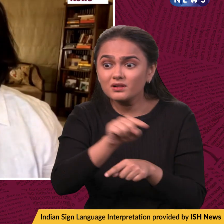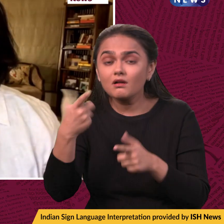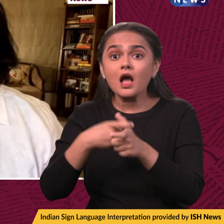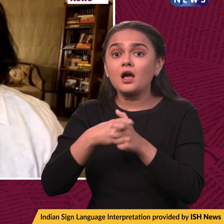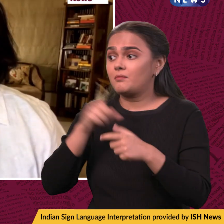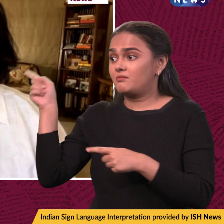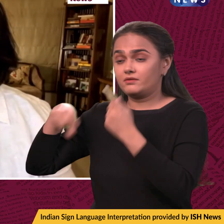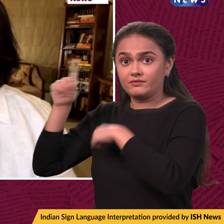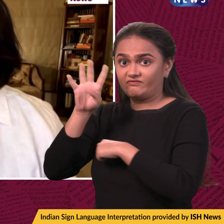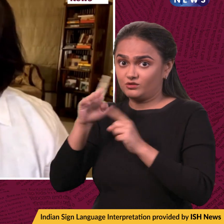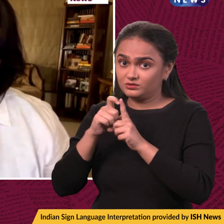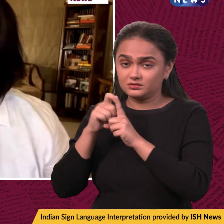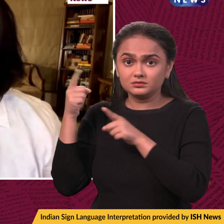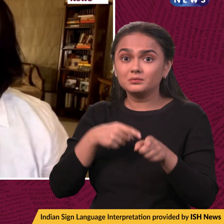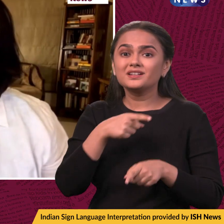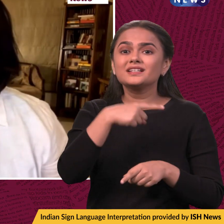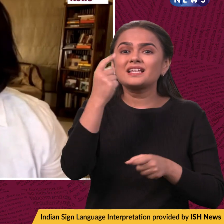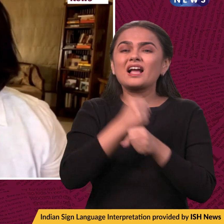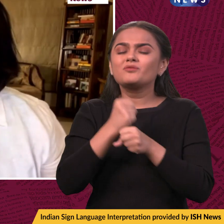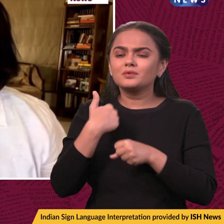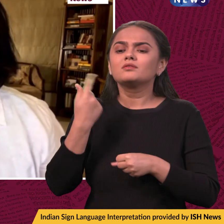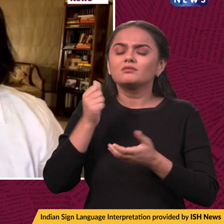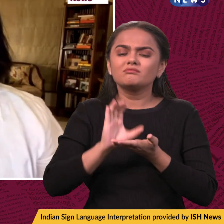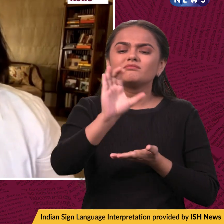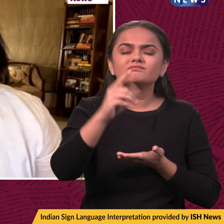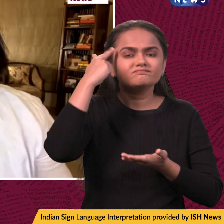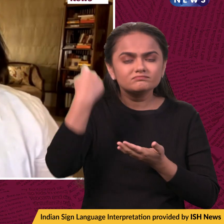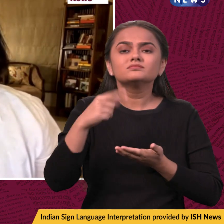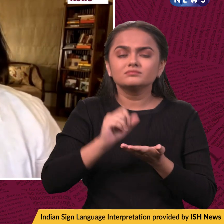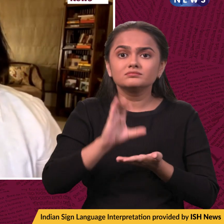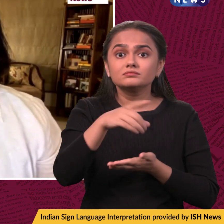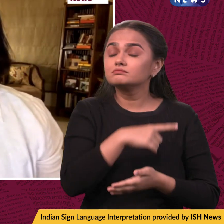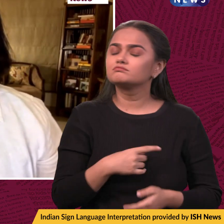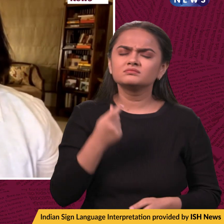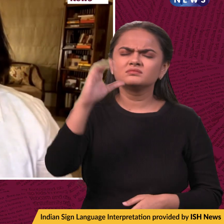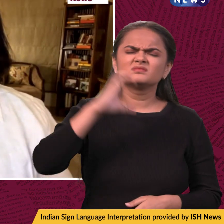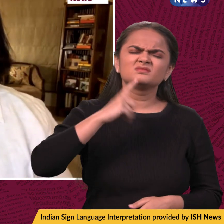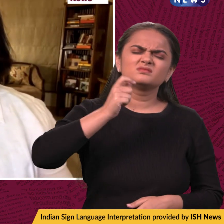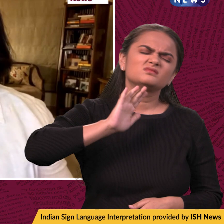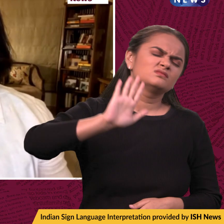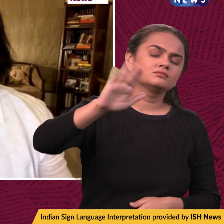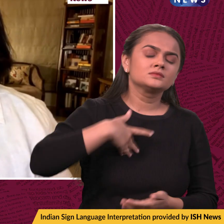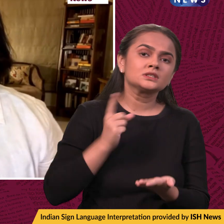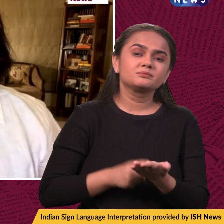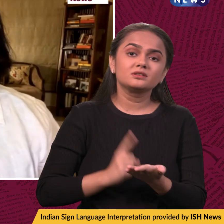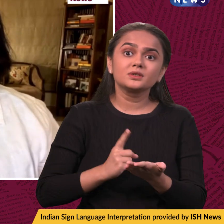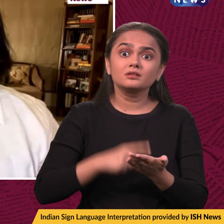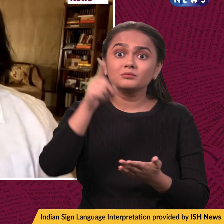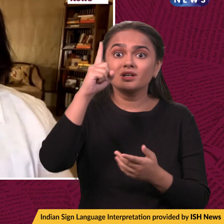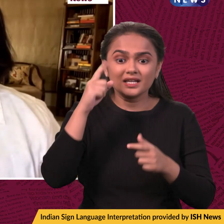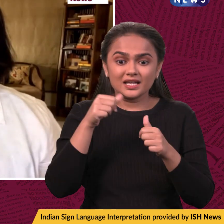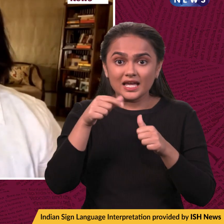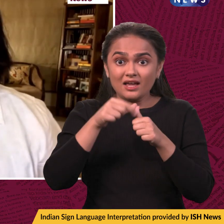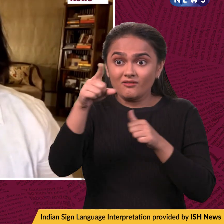forces on the 4th of December have refused government compensation and have demanded the repeal of the Armed Forces Special Powers